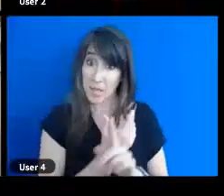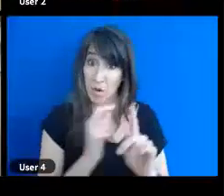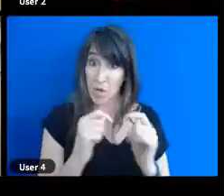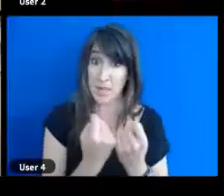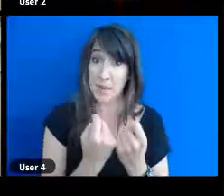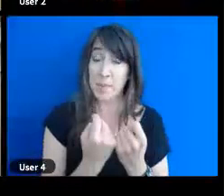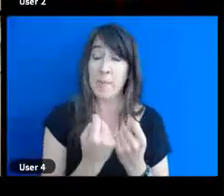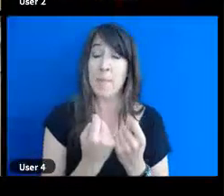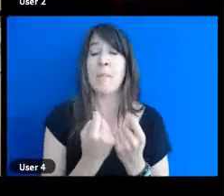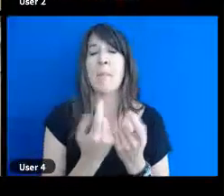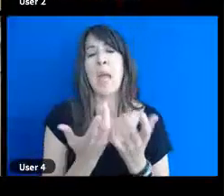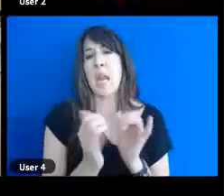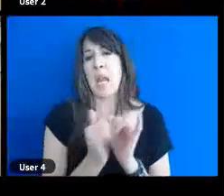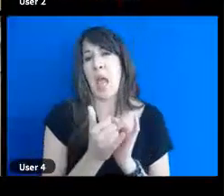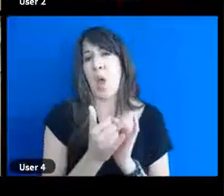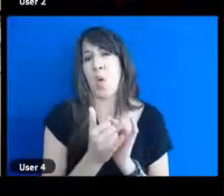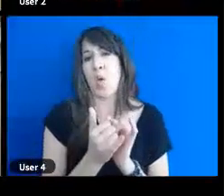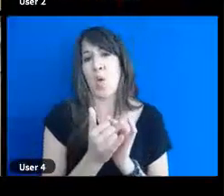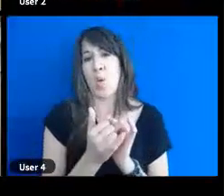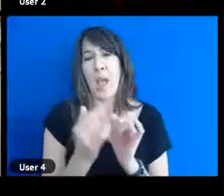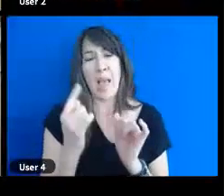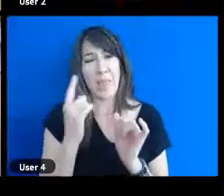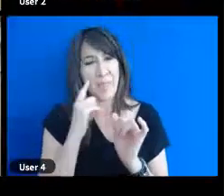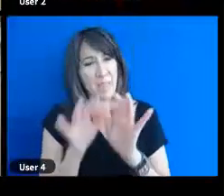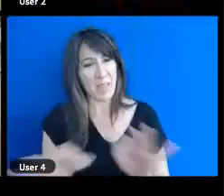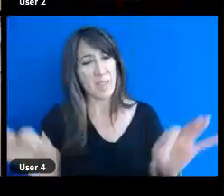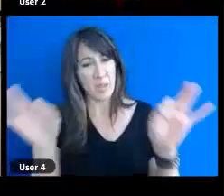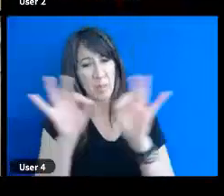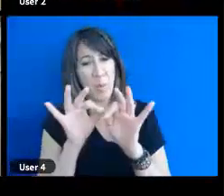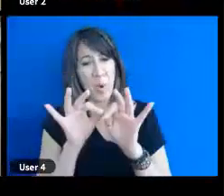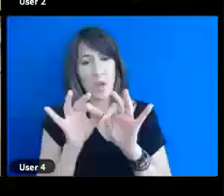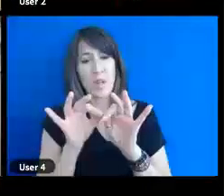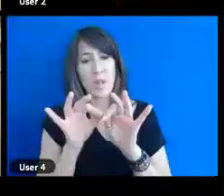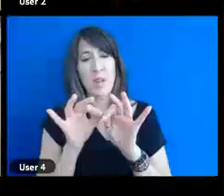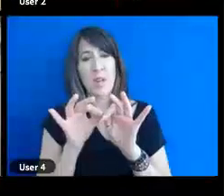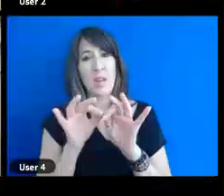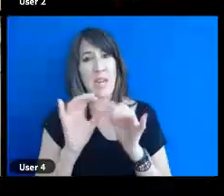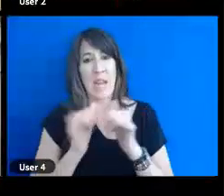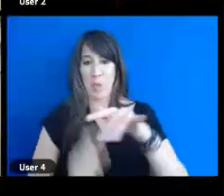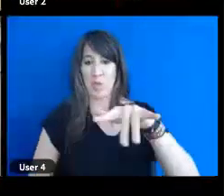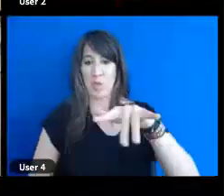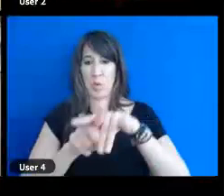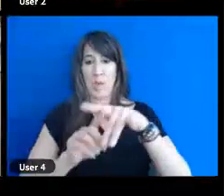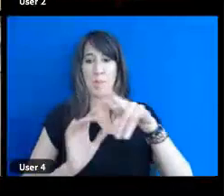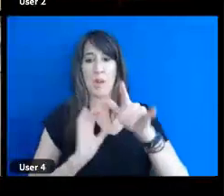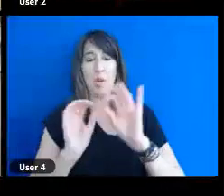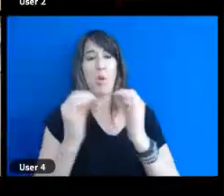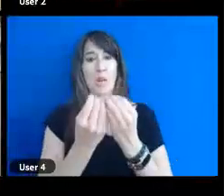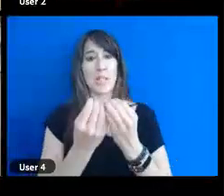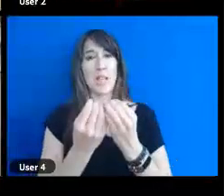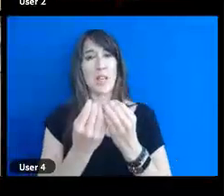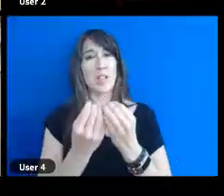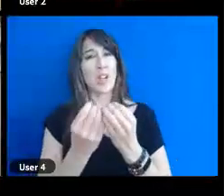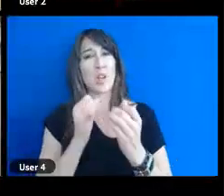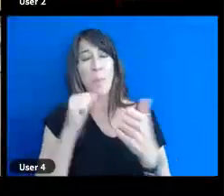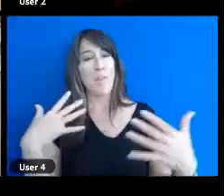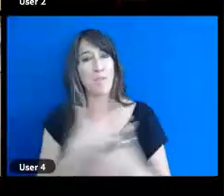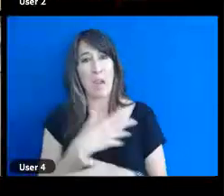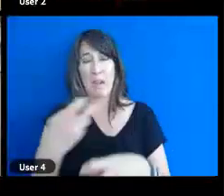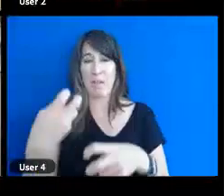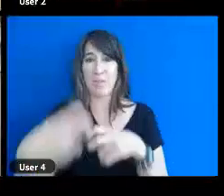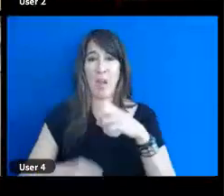how is racial discrimination having an impact on our teams? And if so, how? And how is